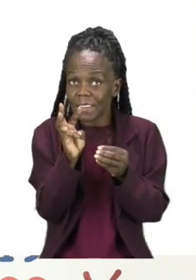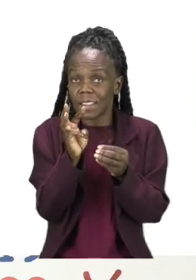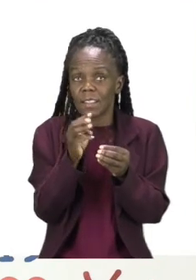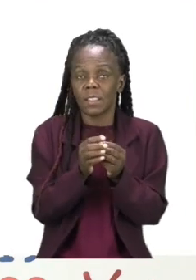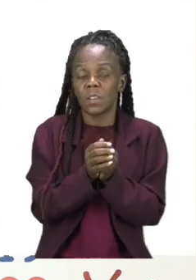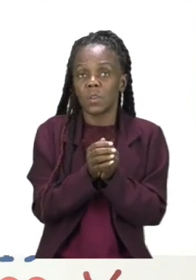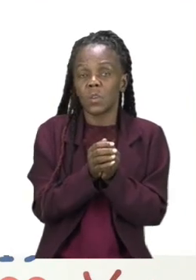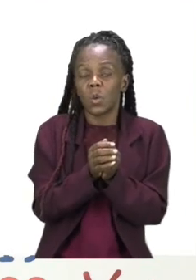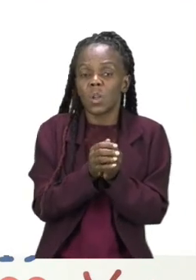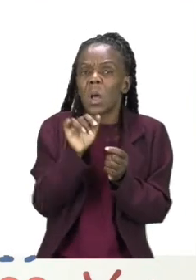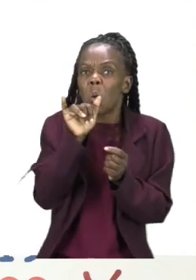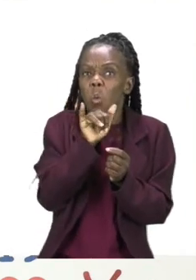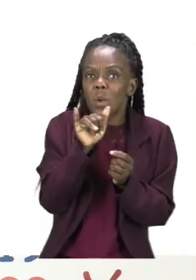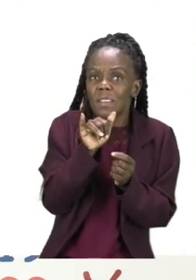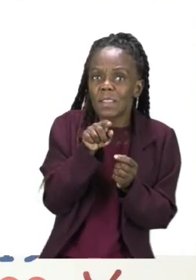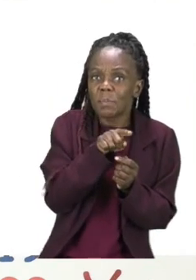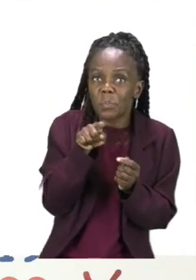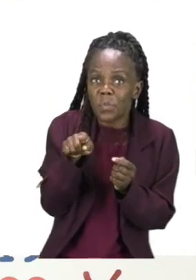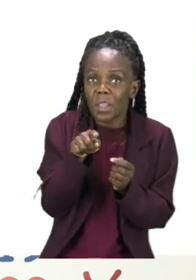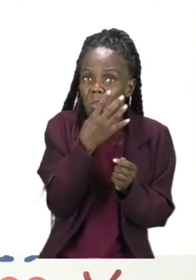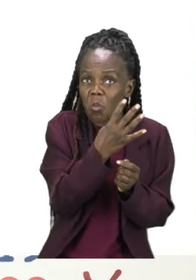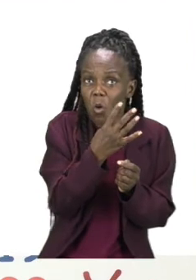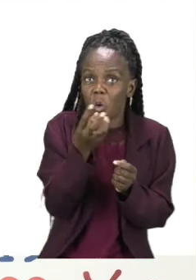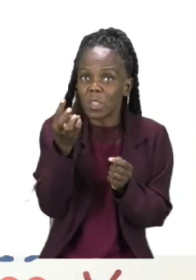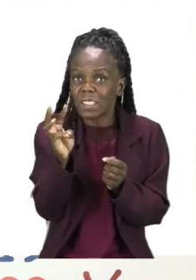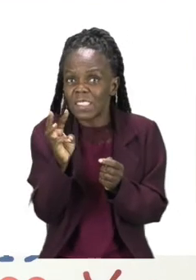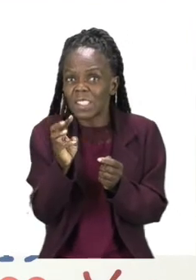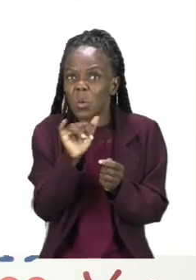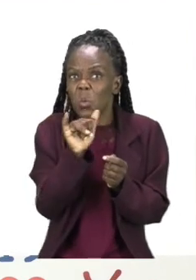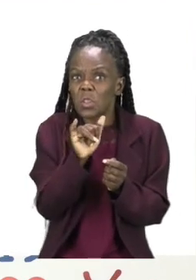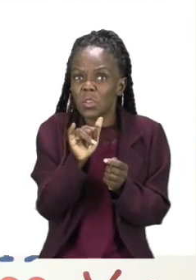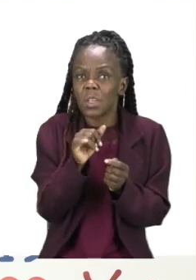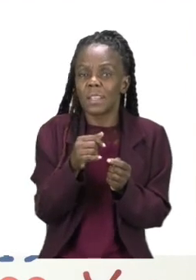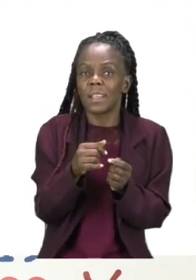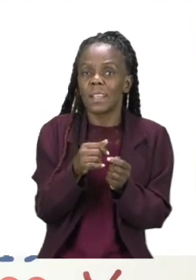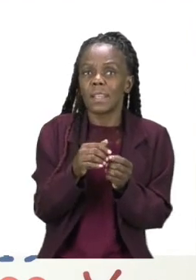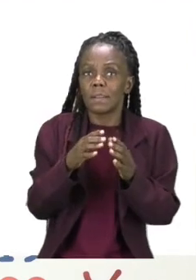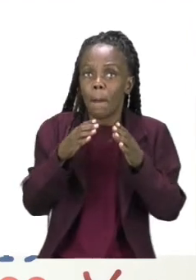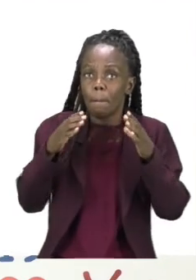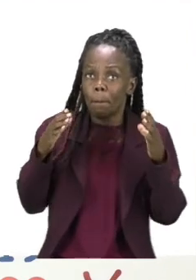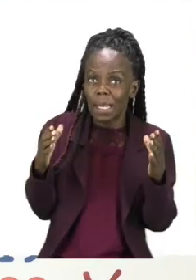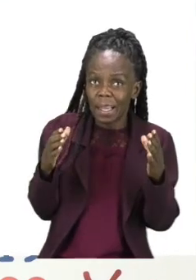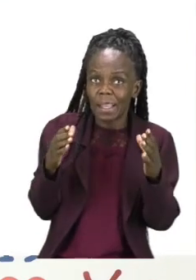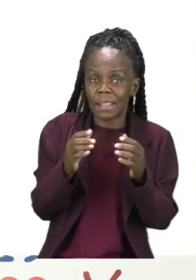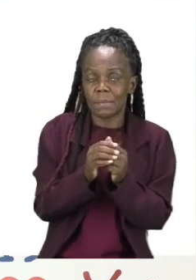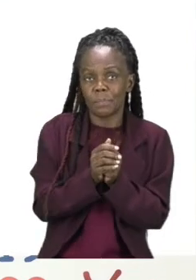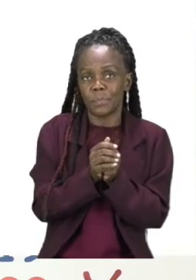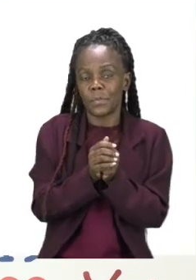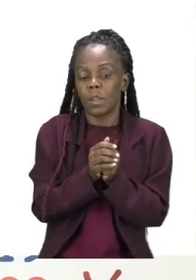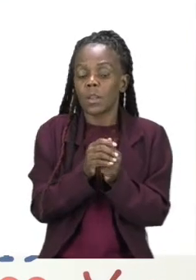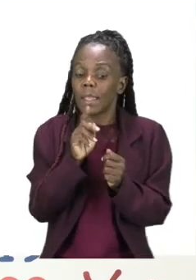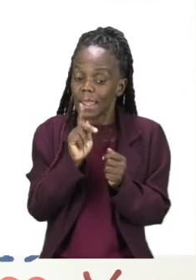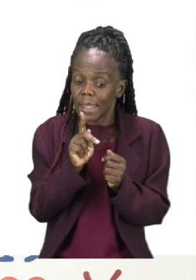the bigger number? Well, we are going to count. So the first number we're going to start from is 1. And